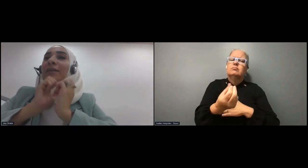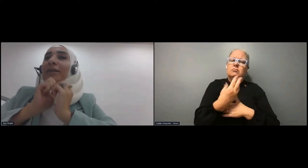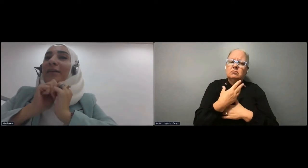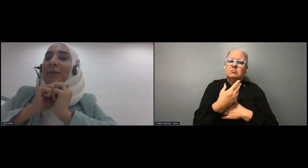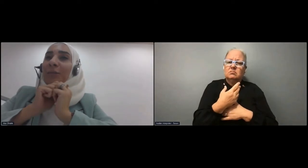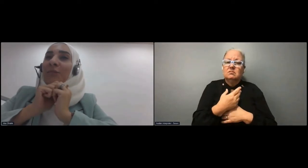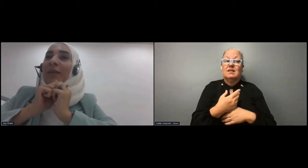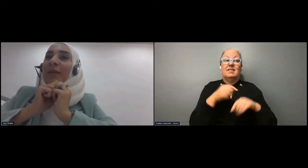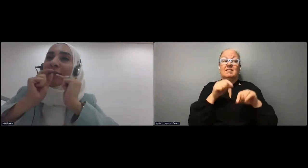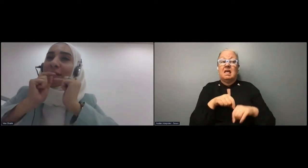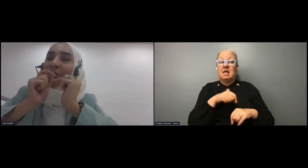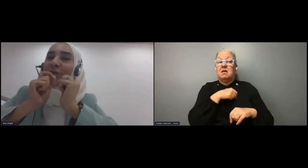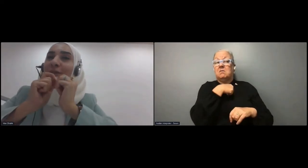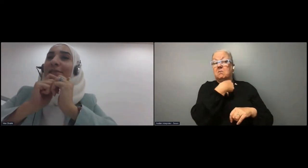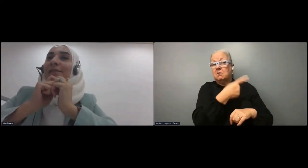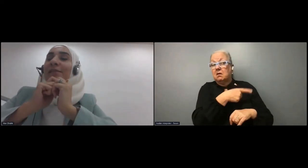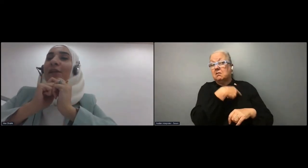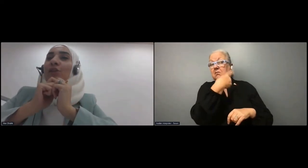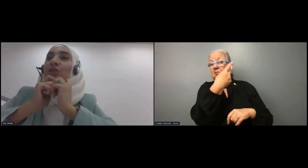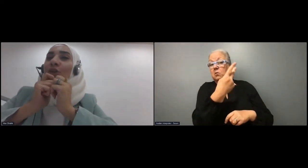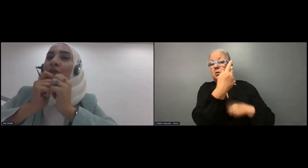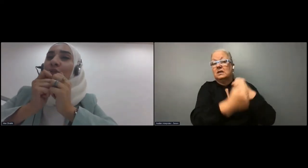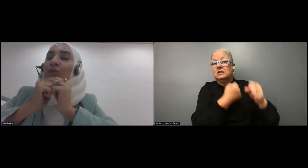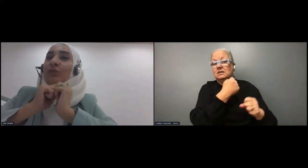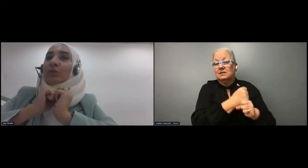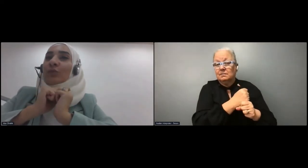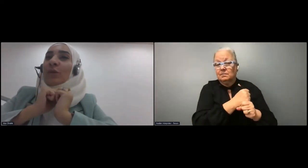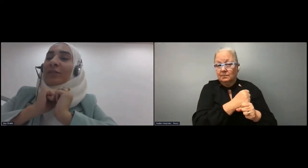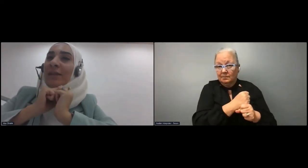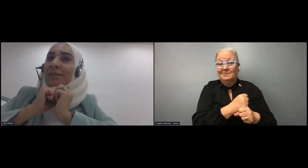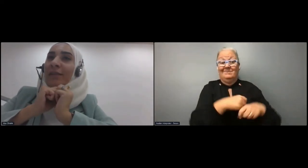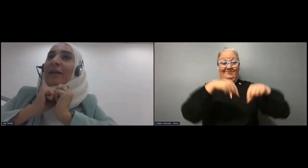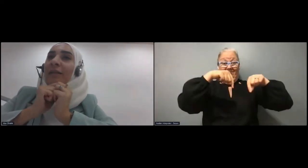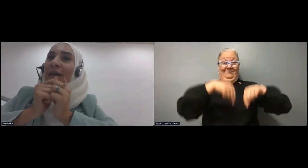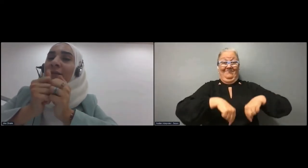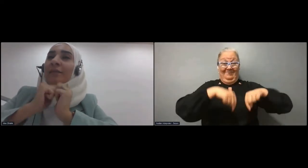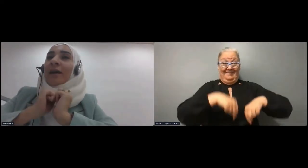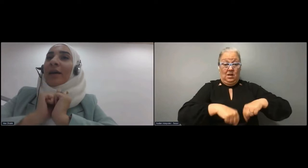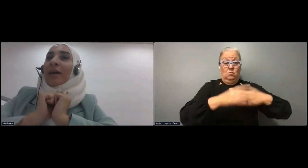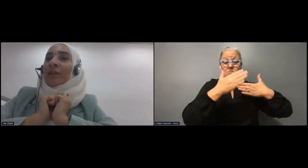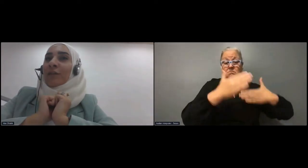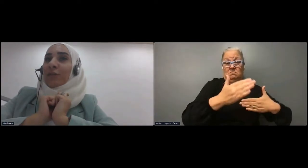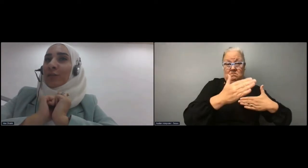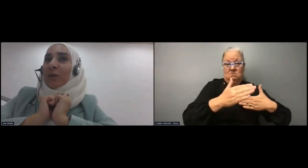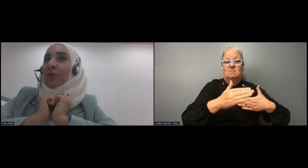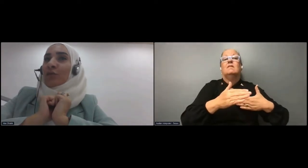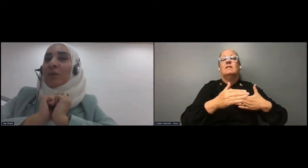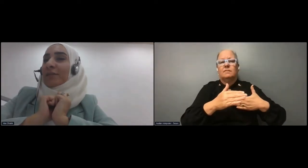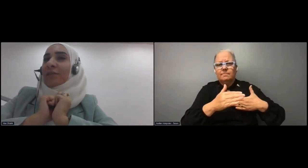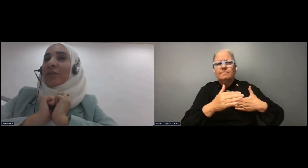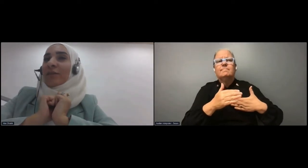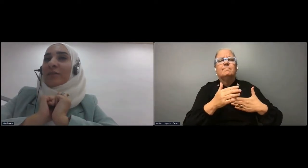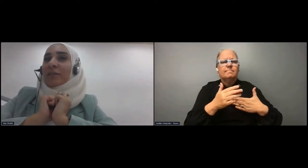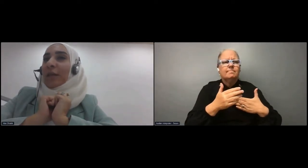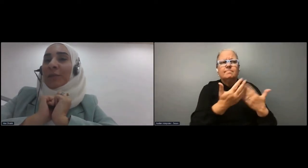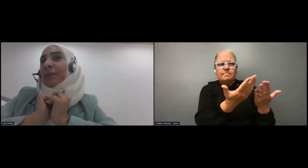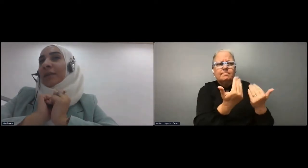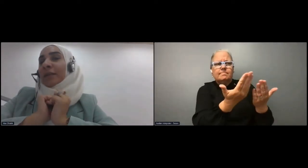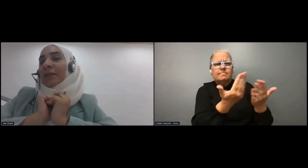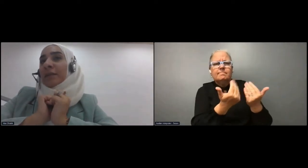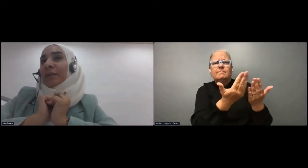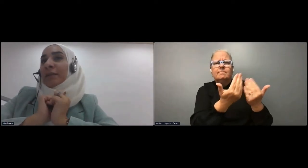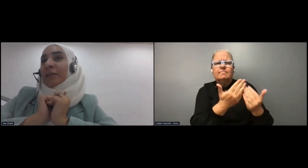are in the first stage to address that and having their feedback, which was not happening